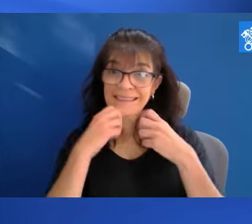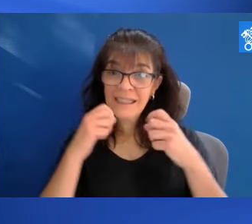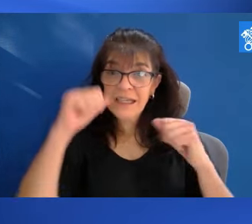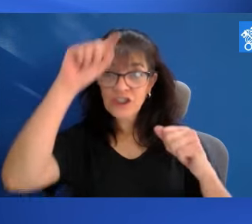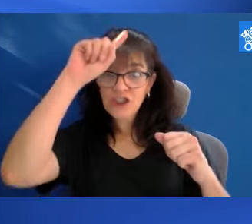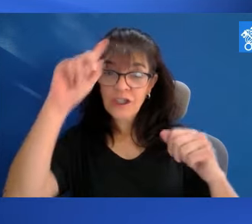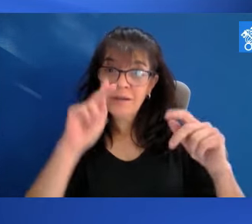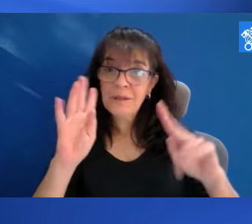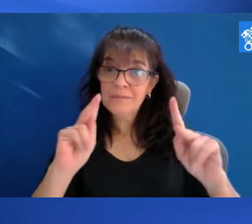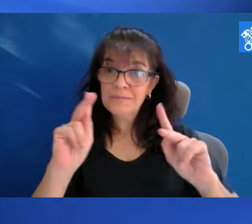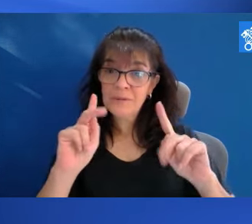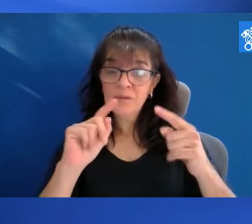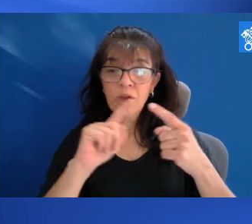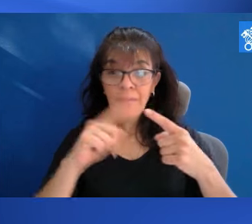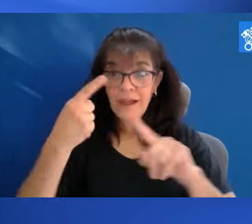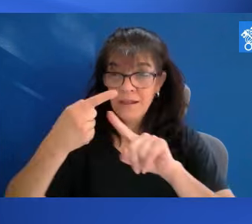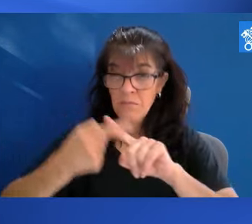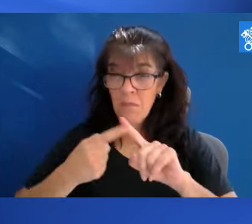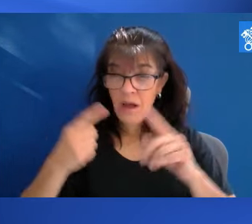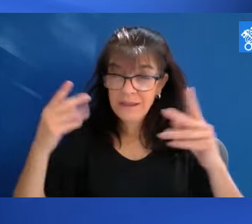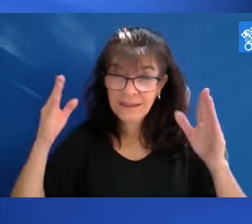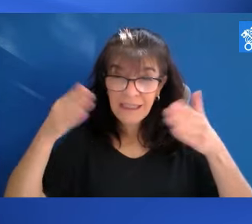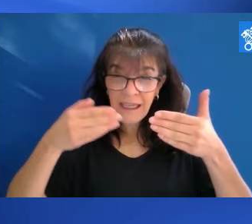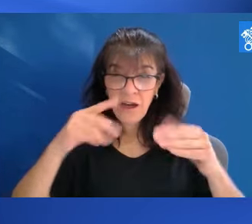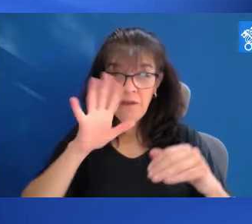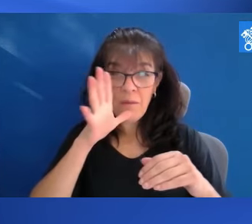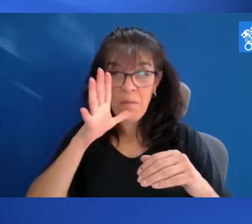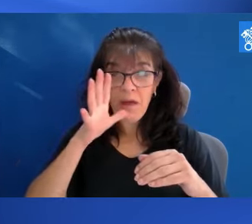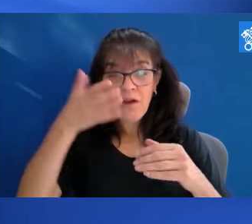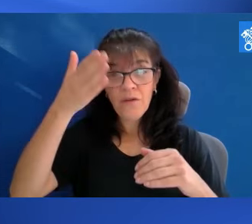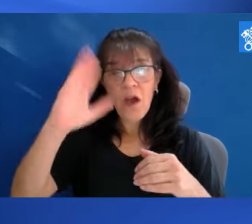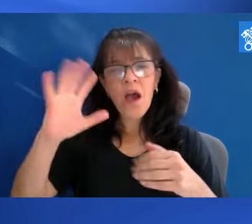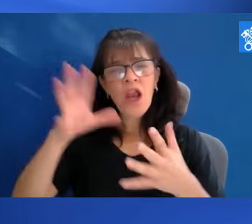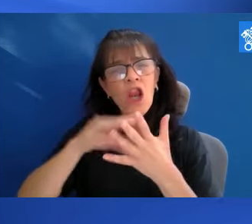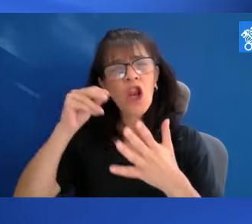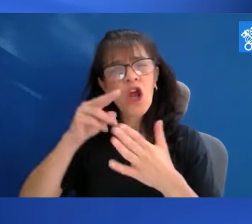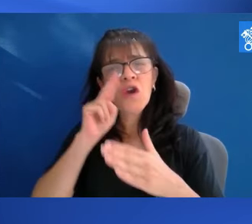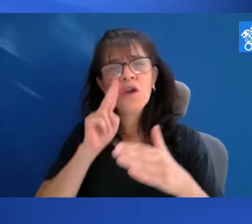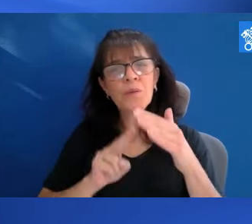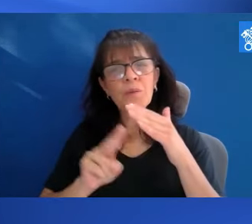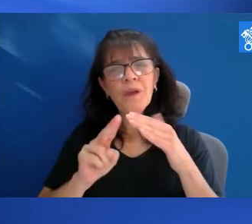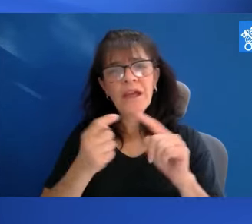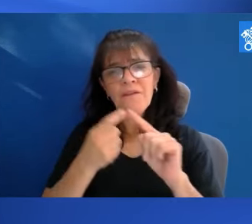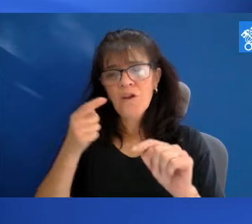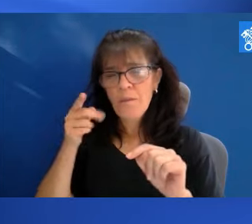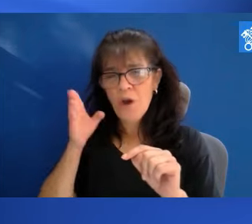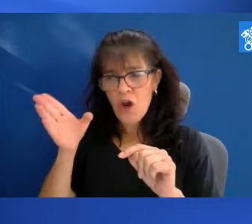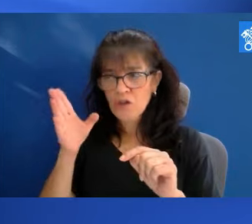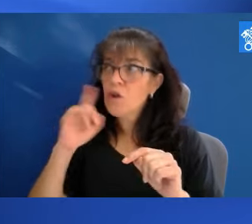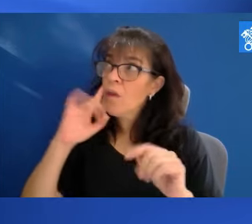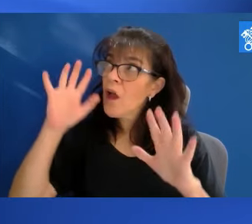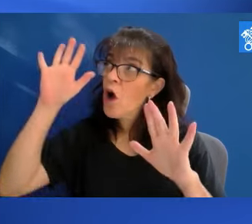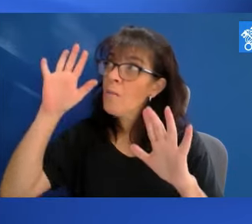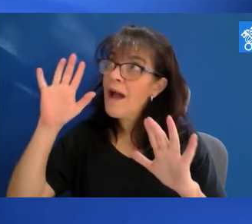this month dedicated to the Mother of God, let us learn humility from her, so that the Almighty might also accomplish great things in